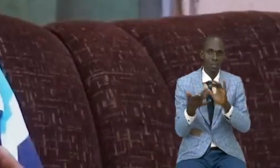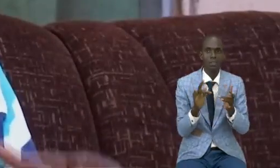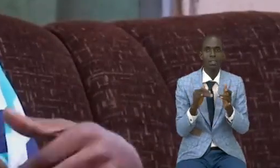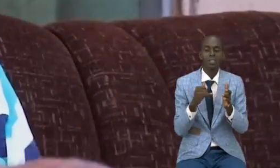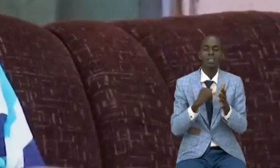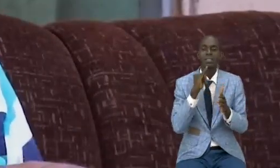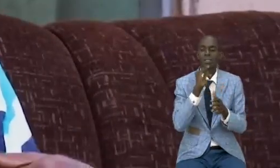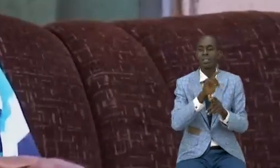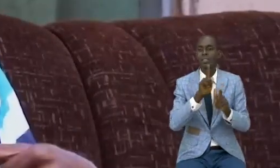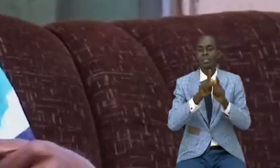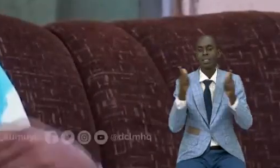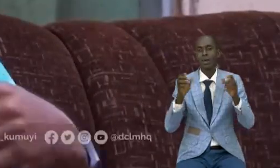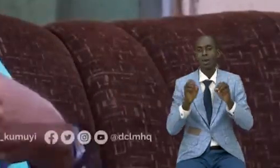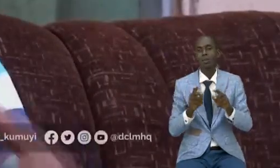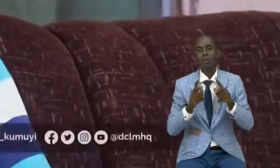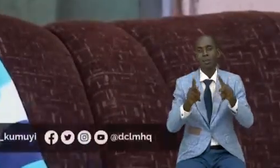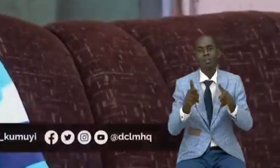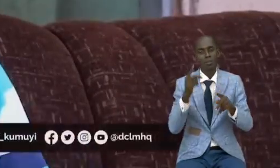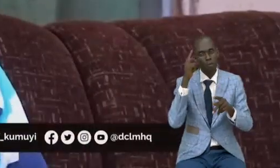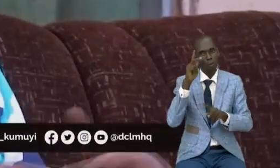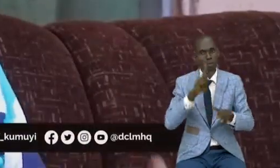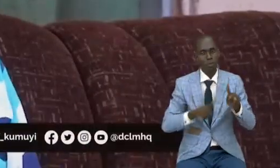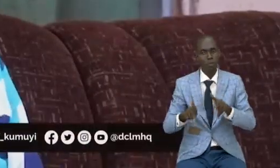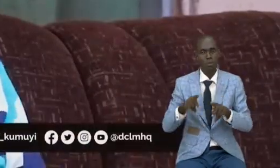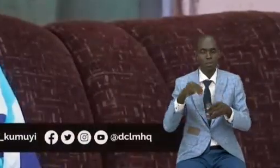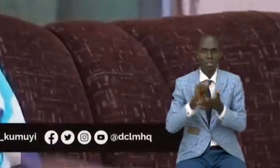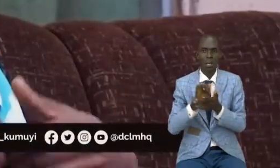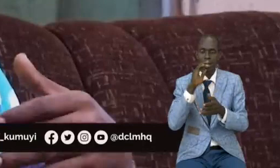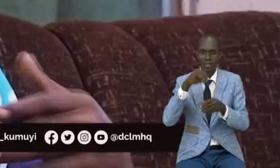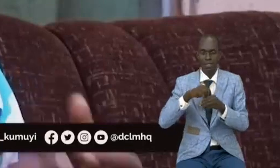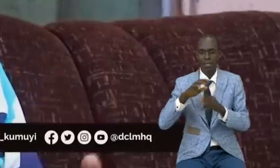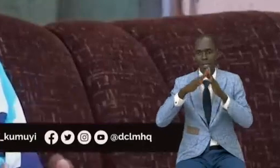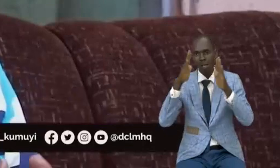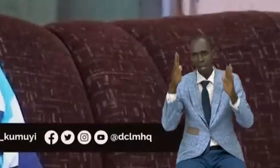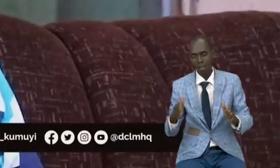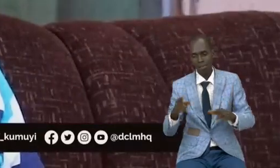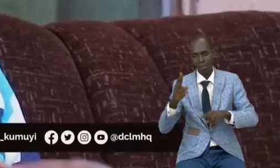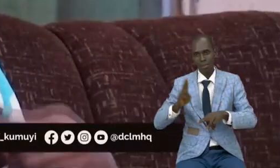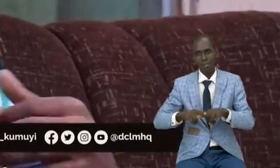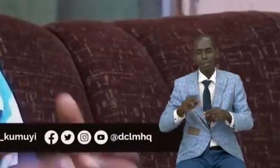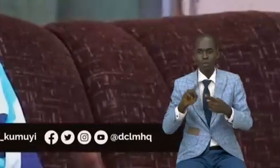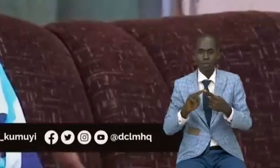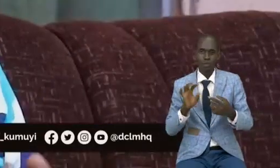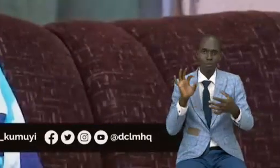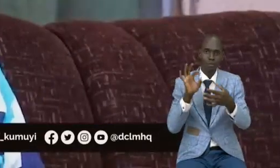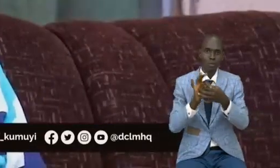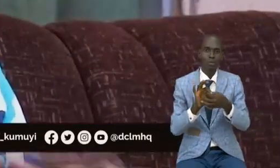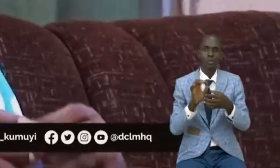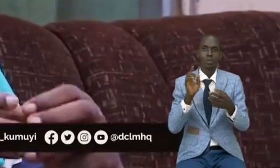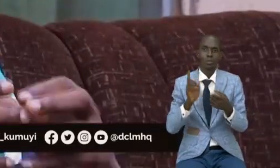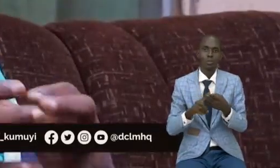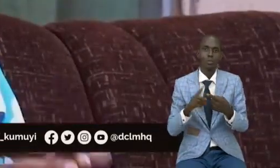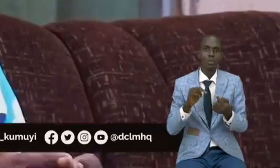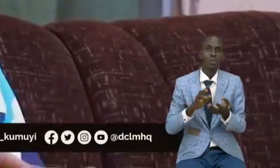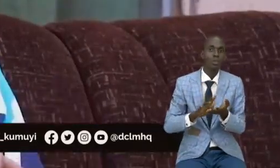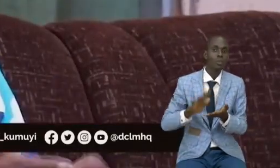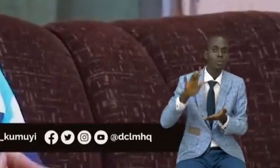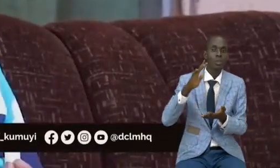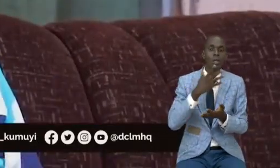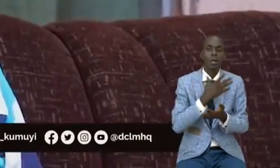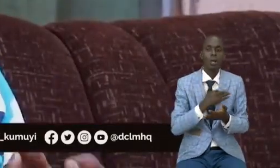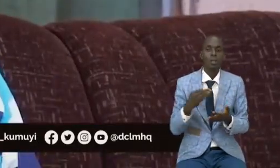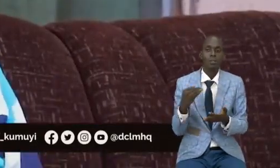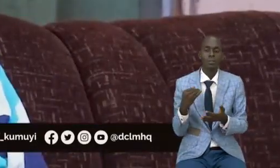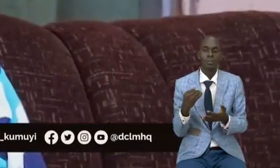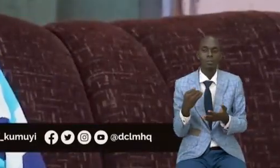for people like us that are maybe in-house incapacitated to participate in the glory and the wonderful work of